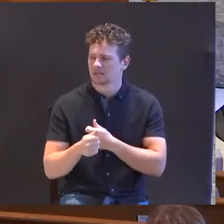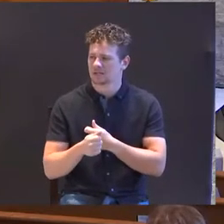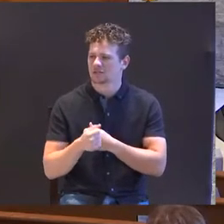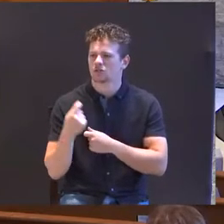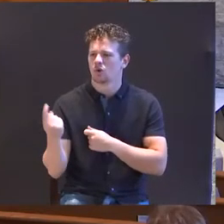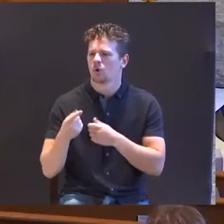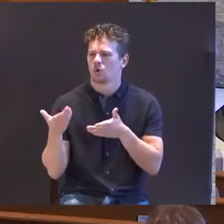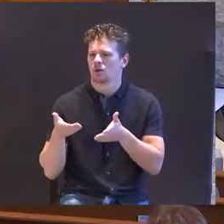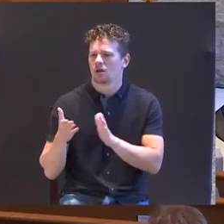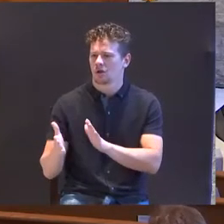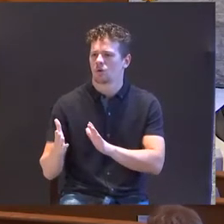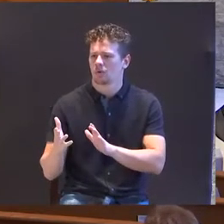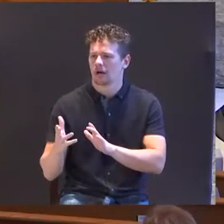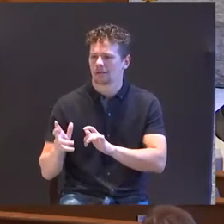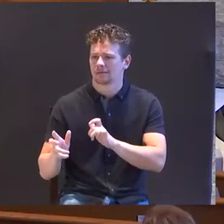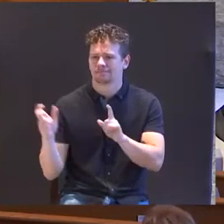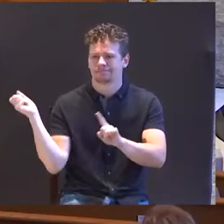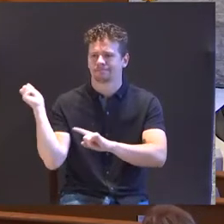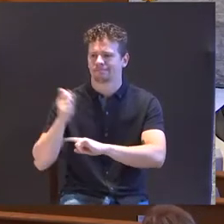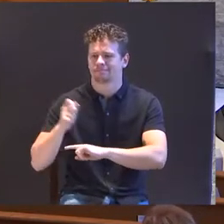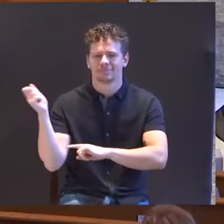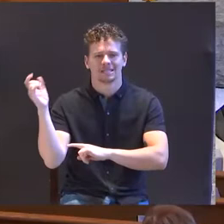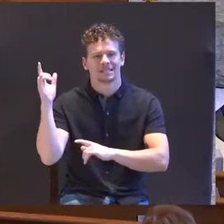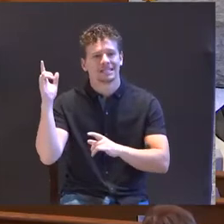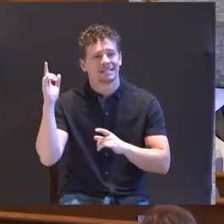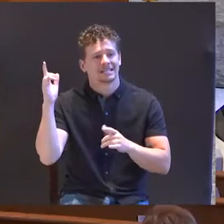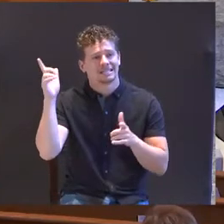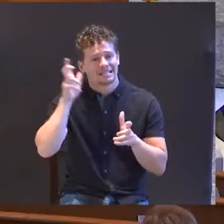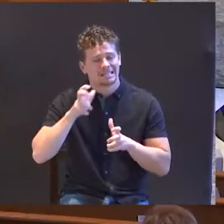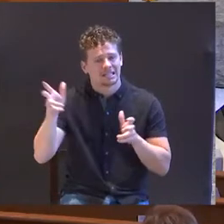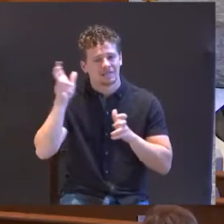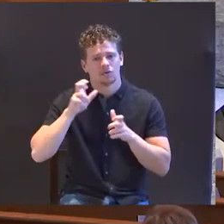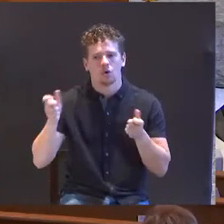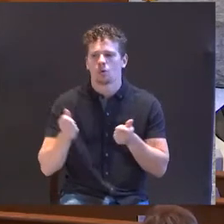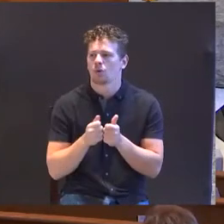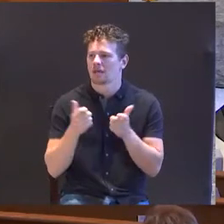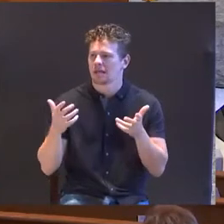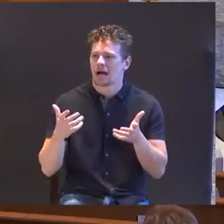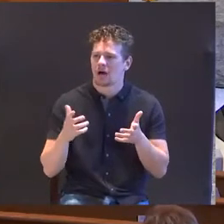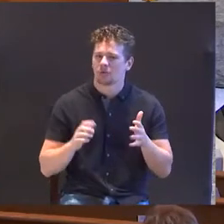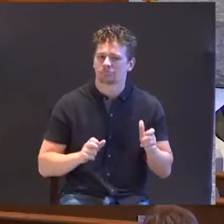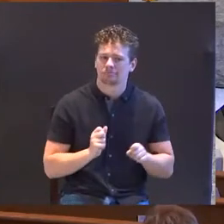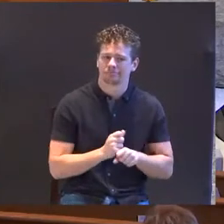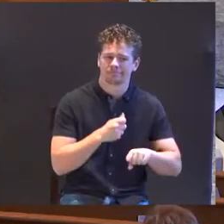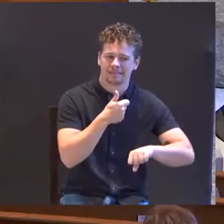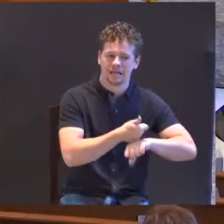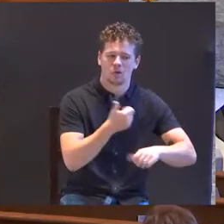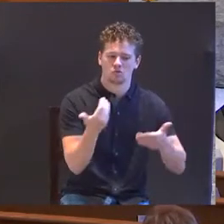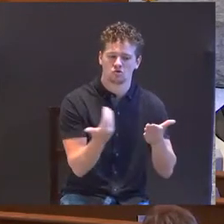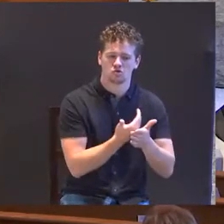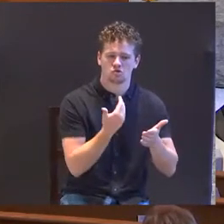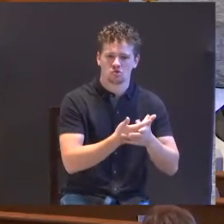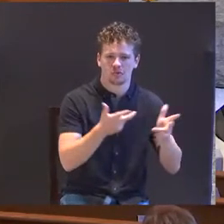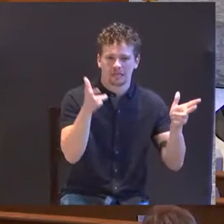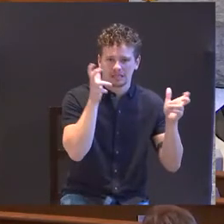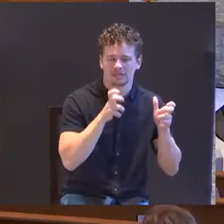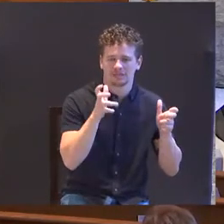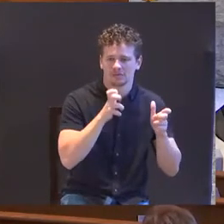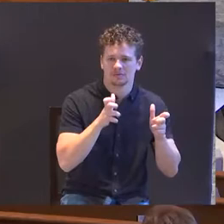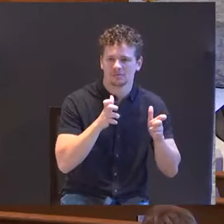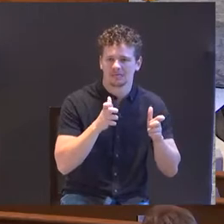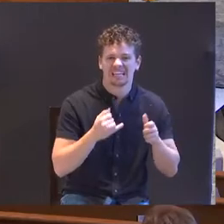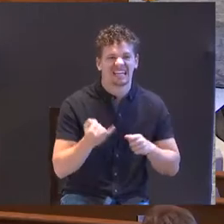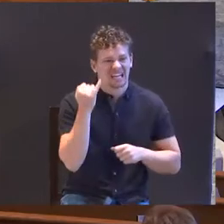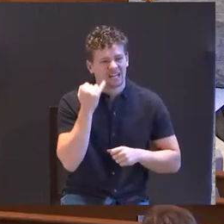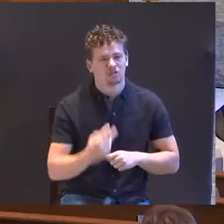evil without creating new forms of evil and making us evil in return. To those trapped in the myth of